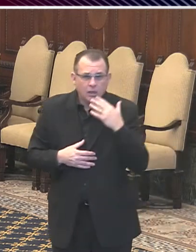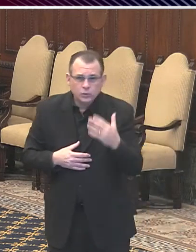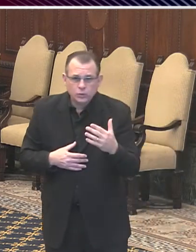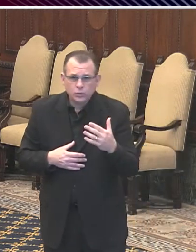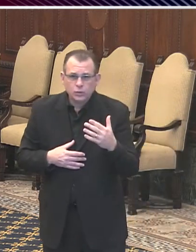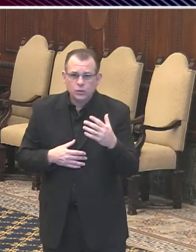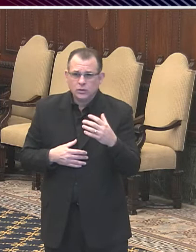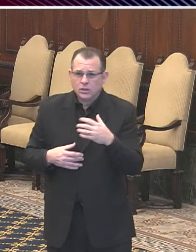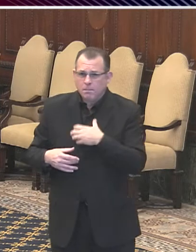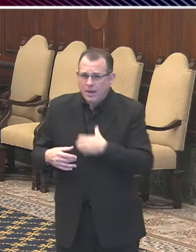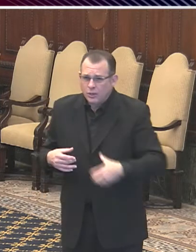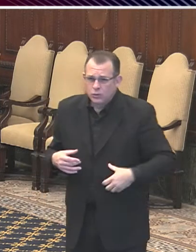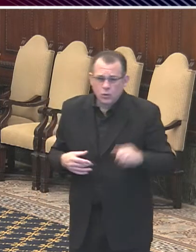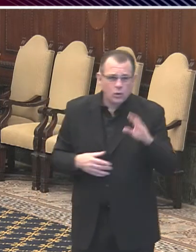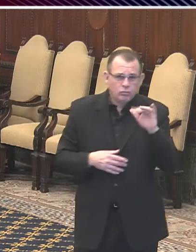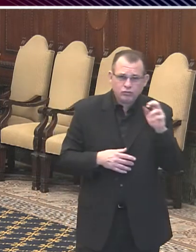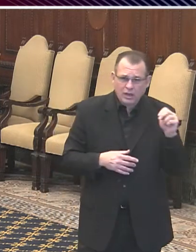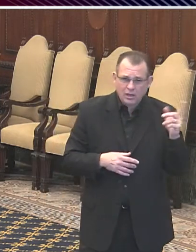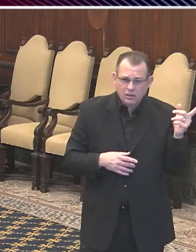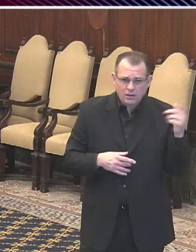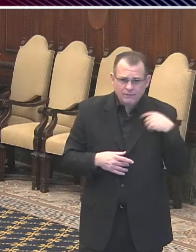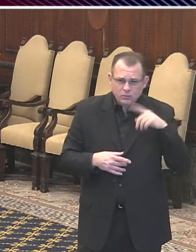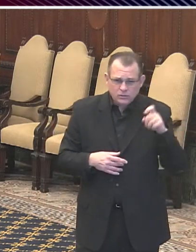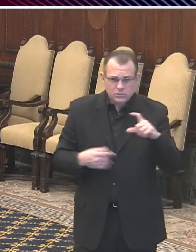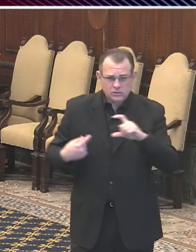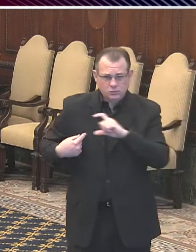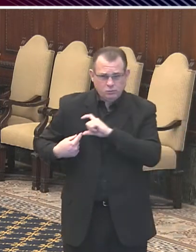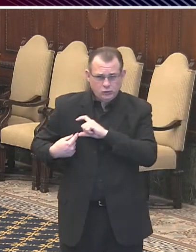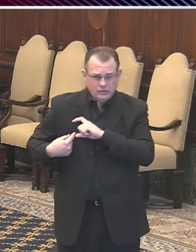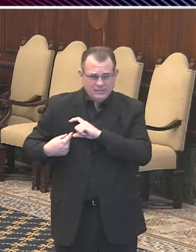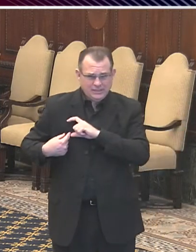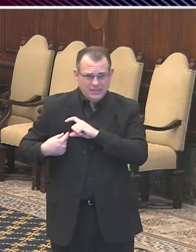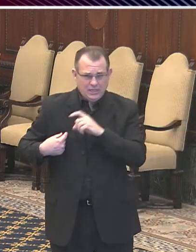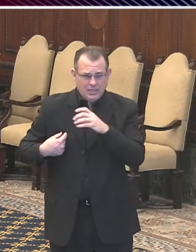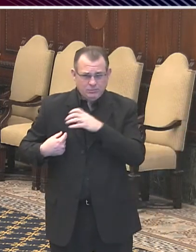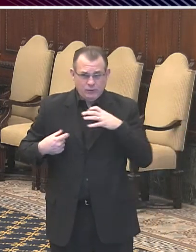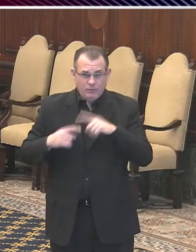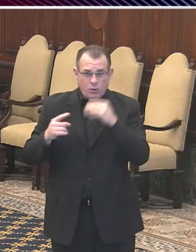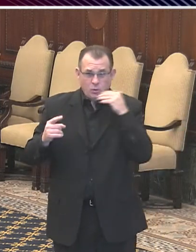O'Brien, is the police commissioner working from home because she is quarantined?